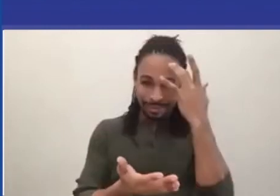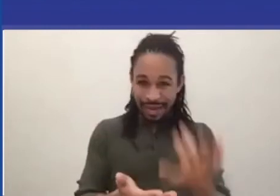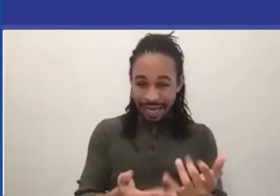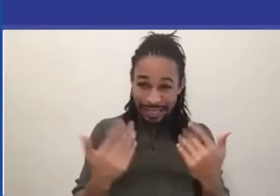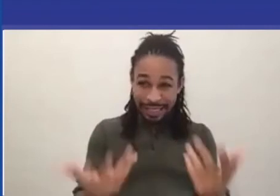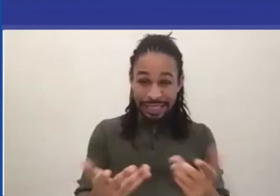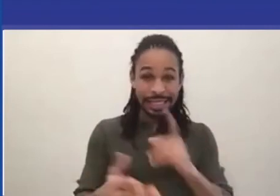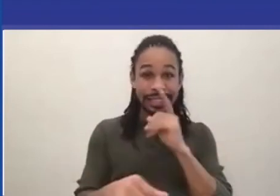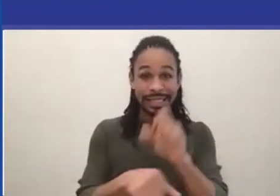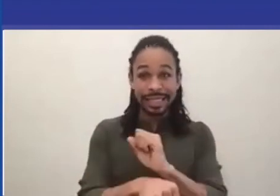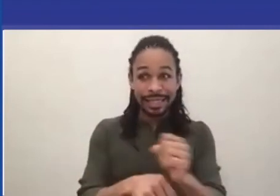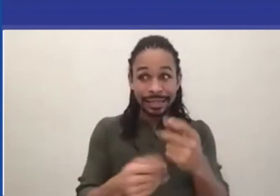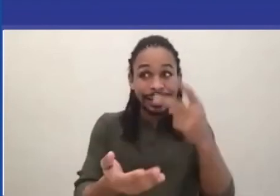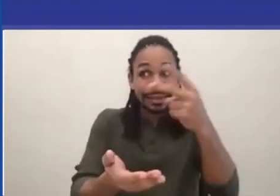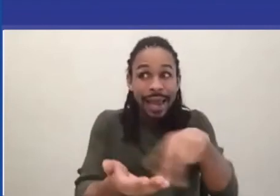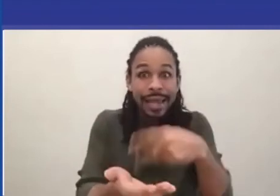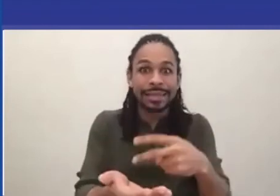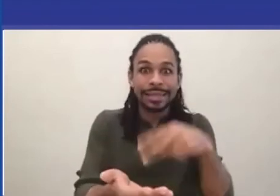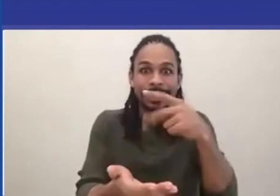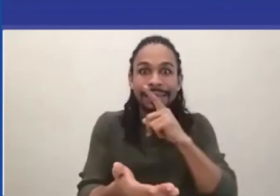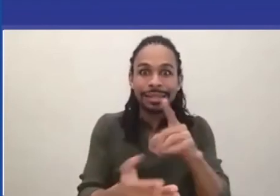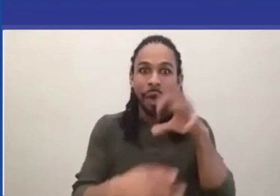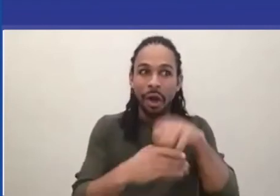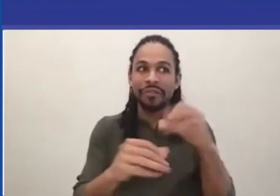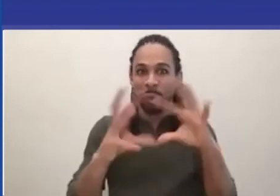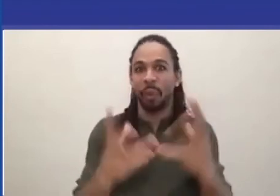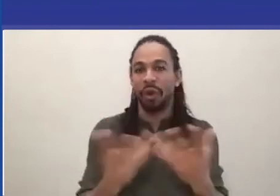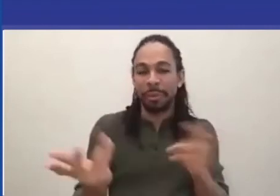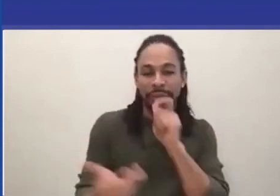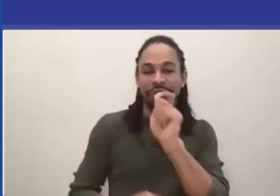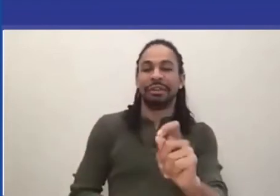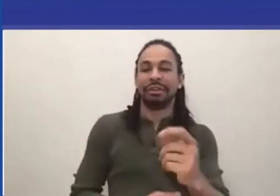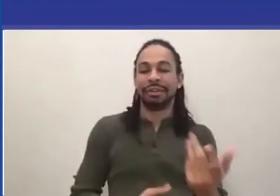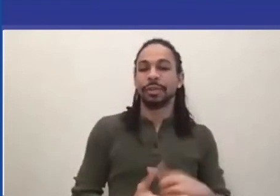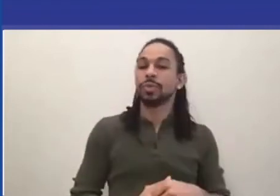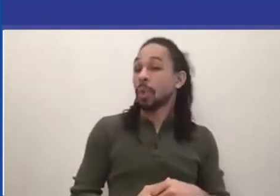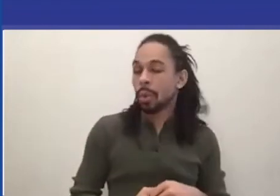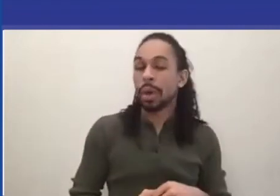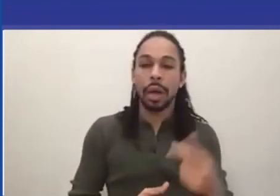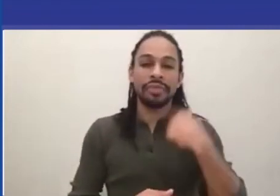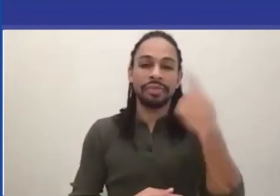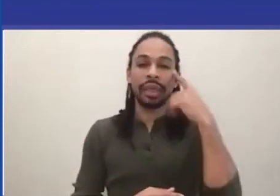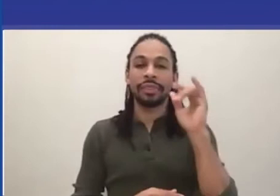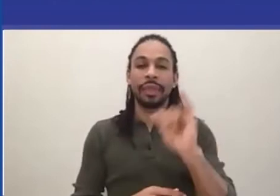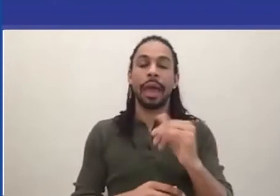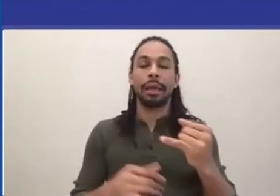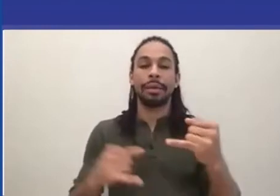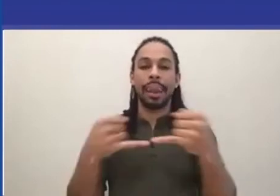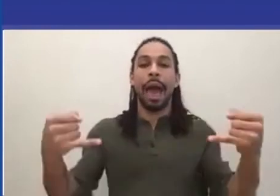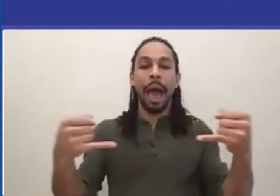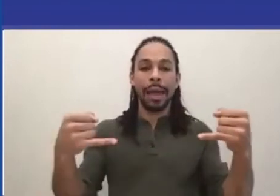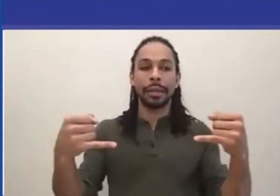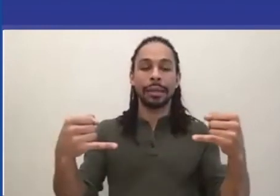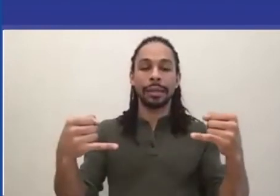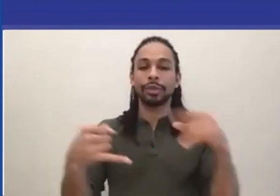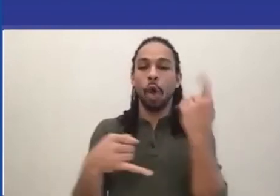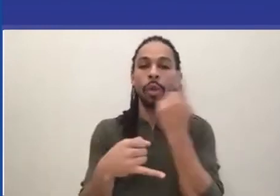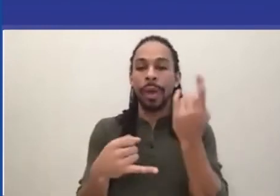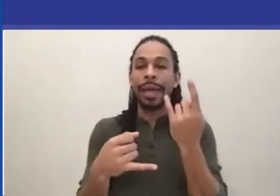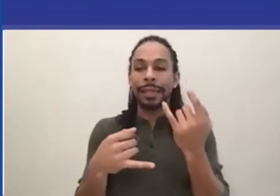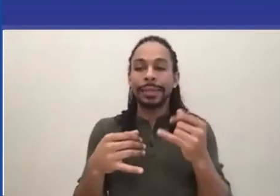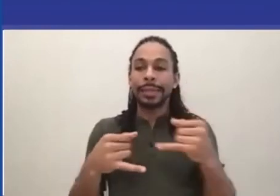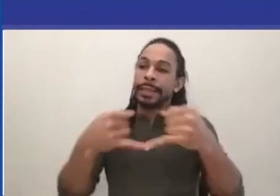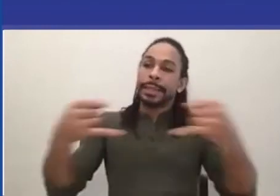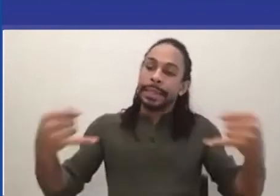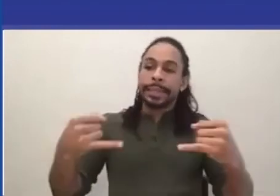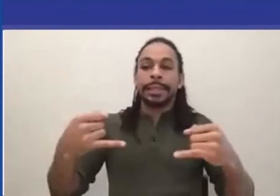dance. And so I think that distinction gets drawn so much. And this idea that technique